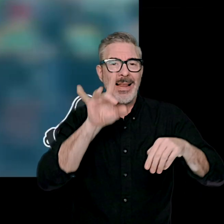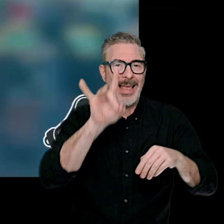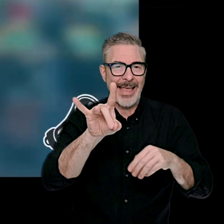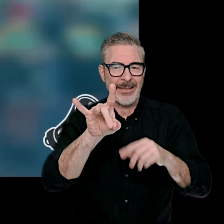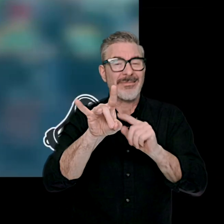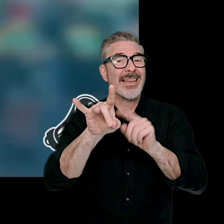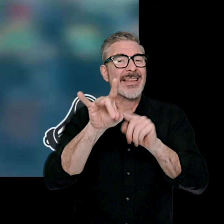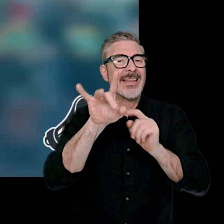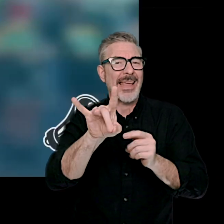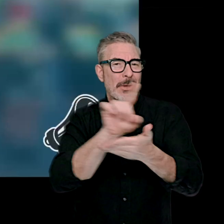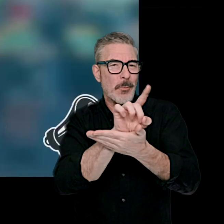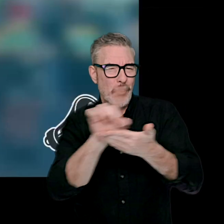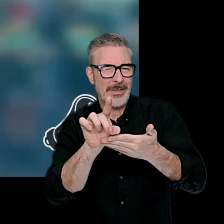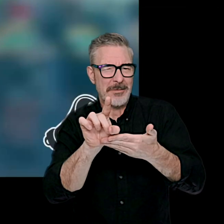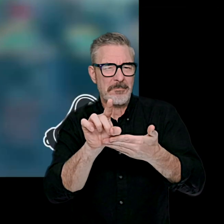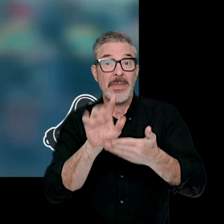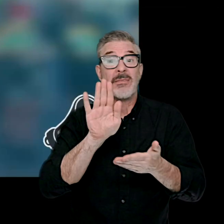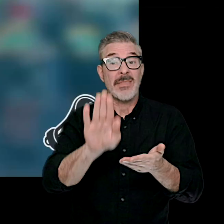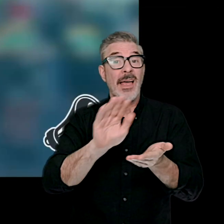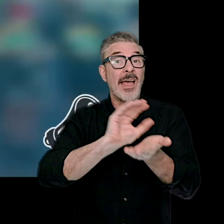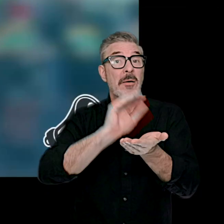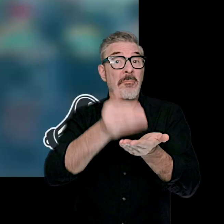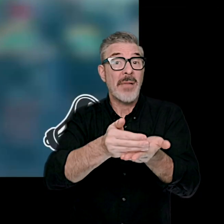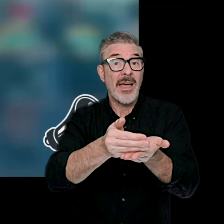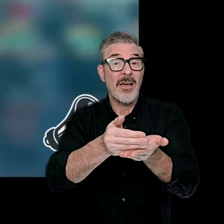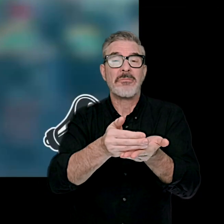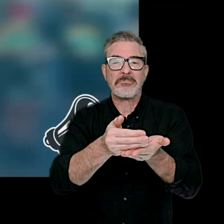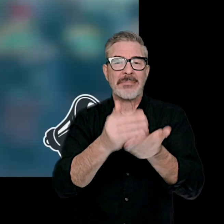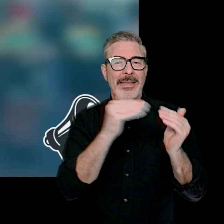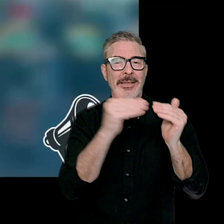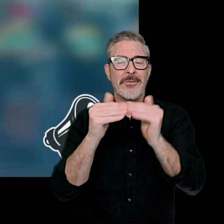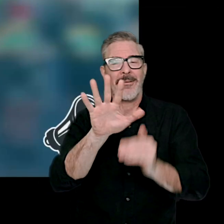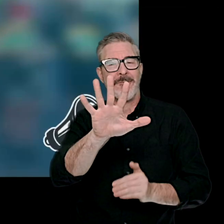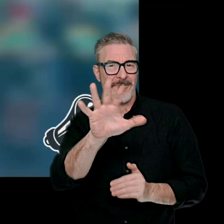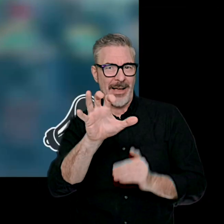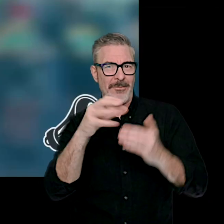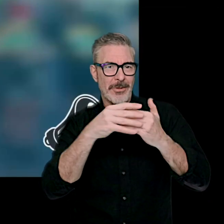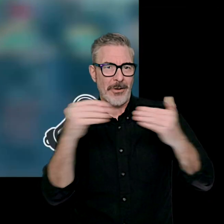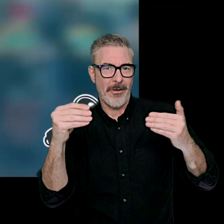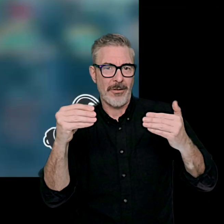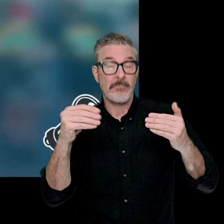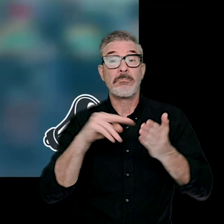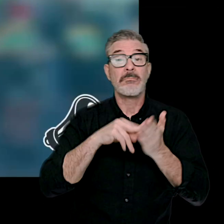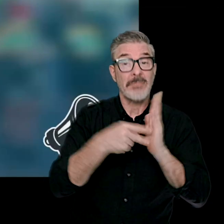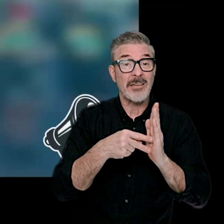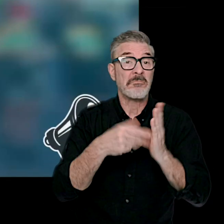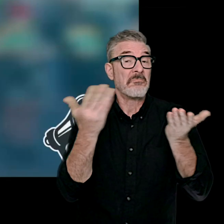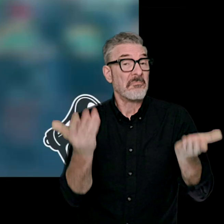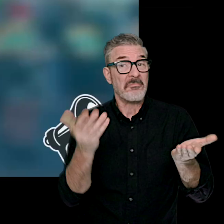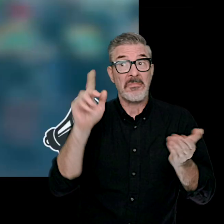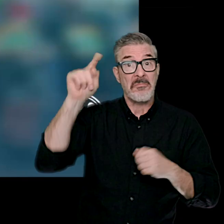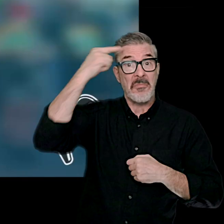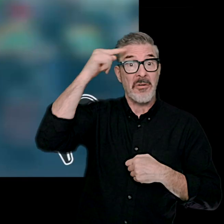4 paychecks is 8 weeks of work, typically. So you would do $4,000 divided in